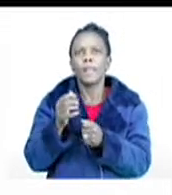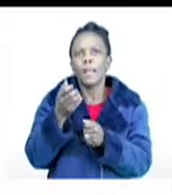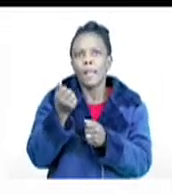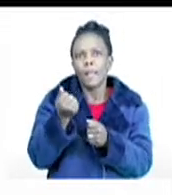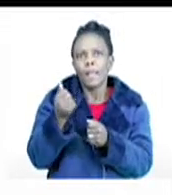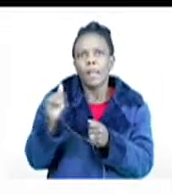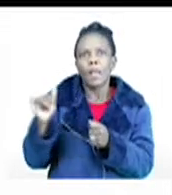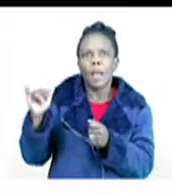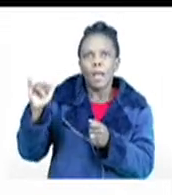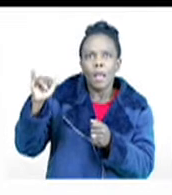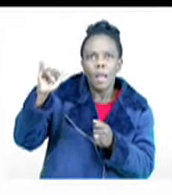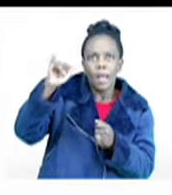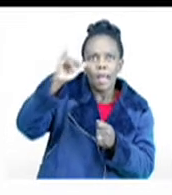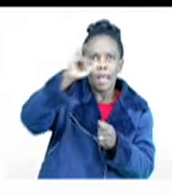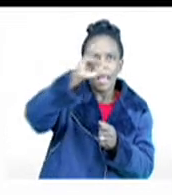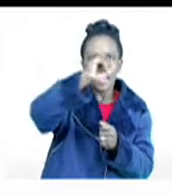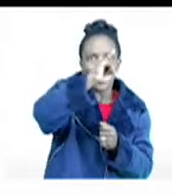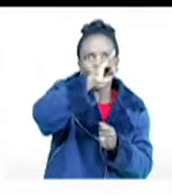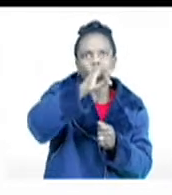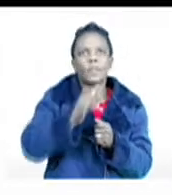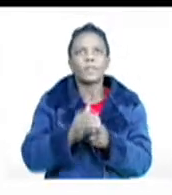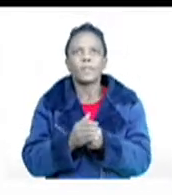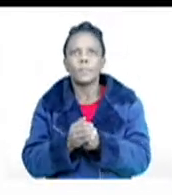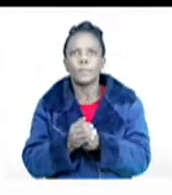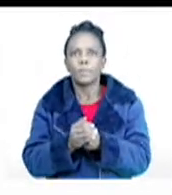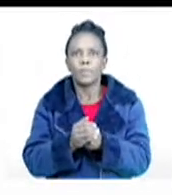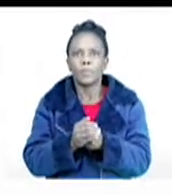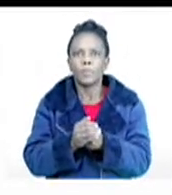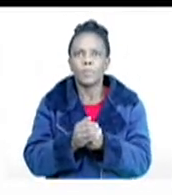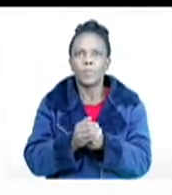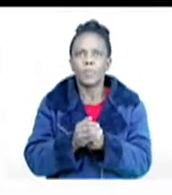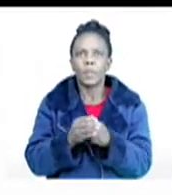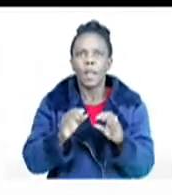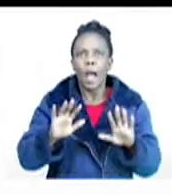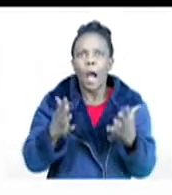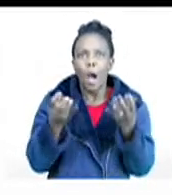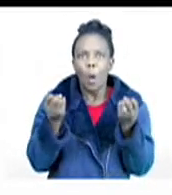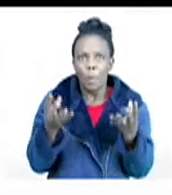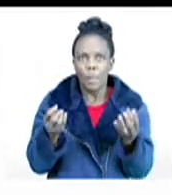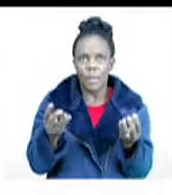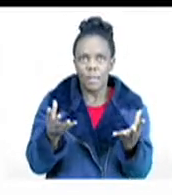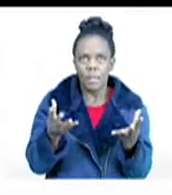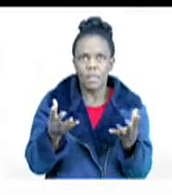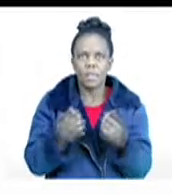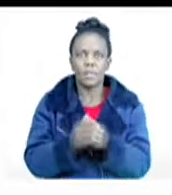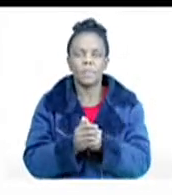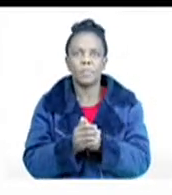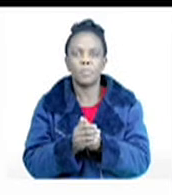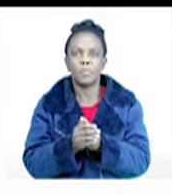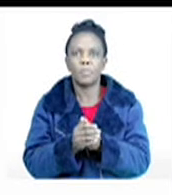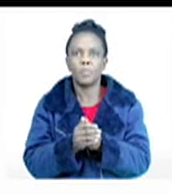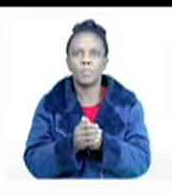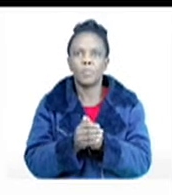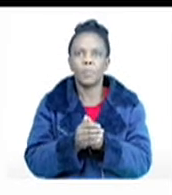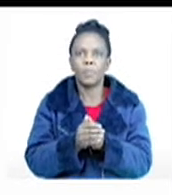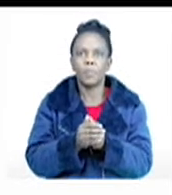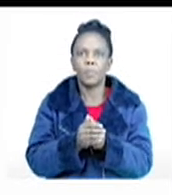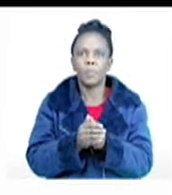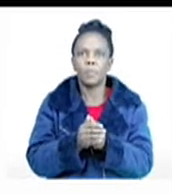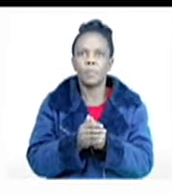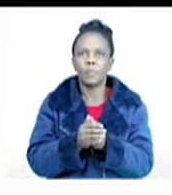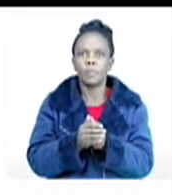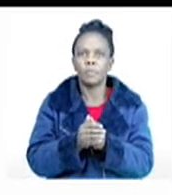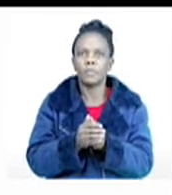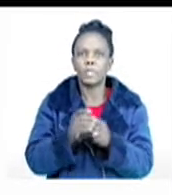also another one that you, as children, love to look at in the sky. The next one is a